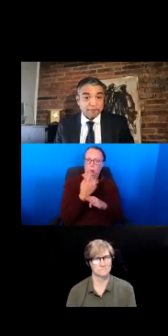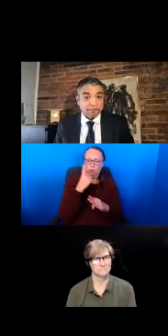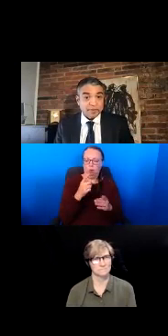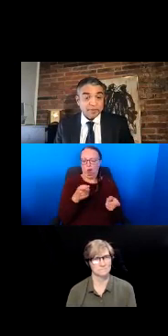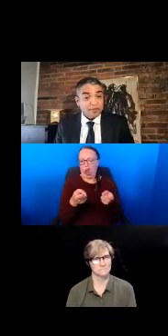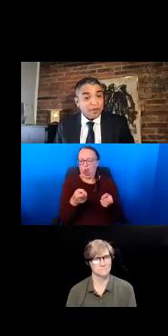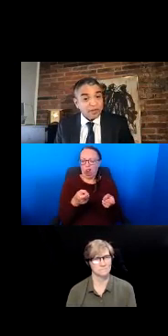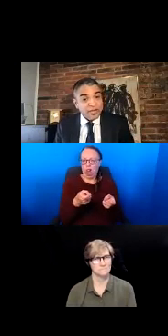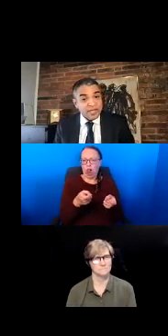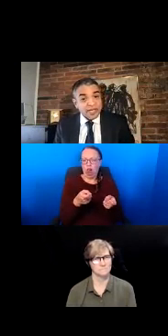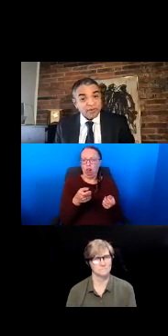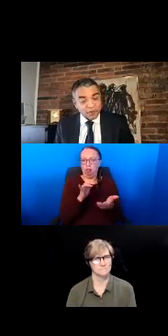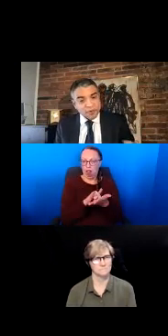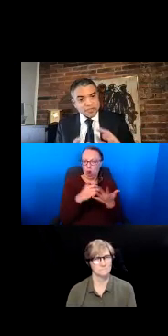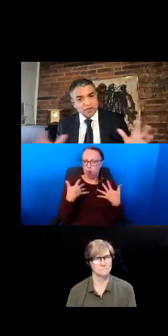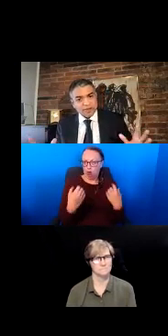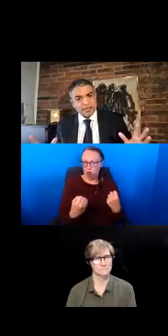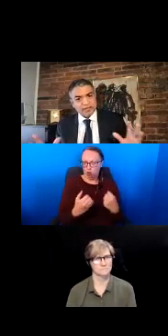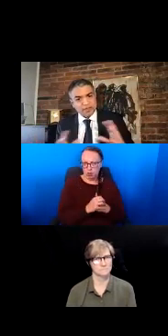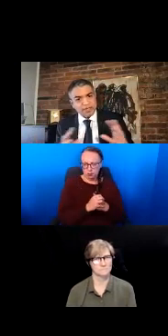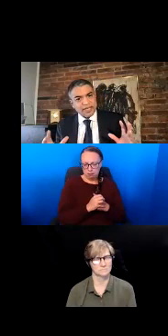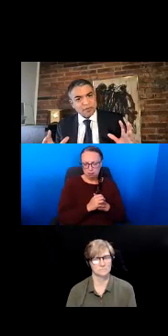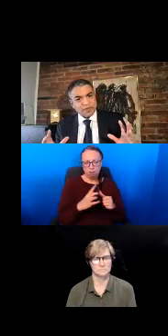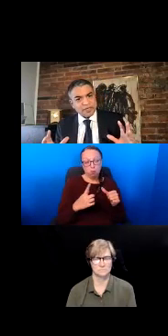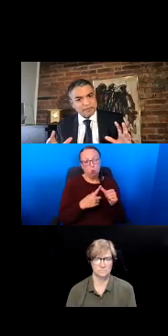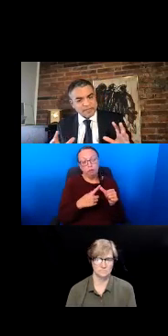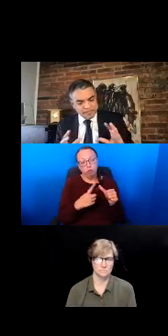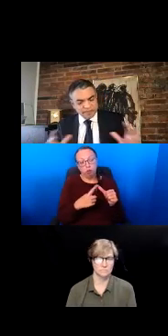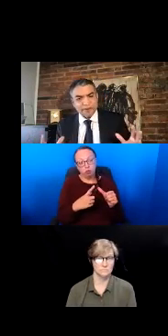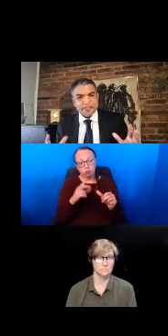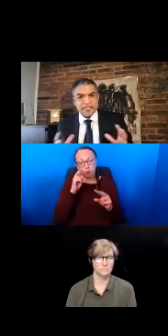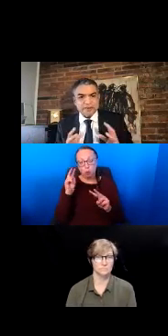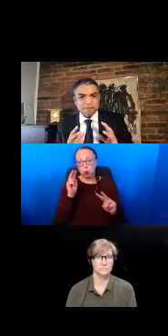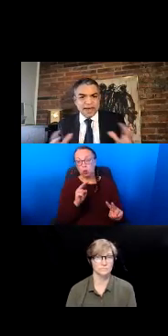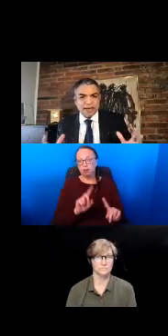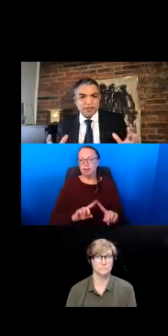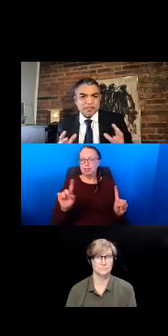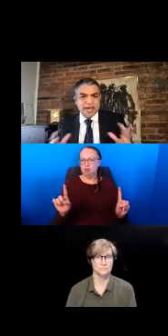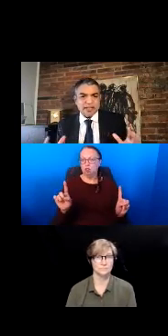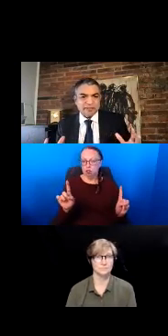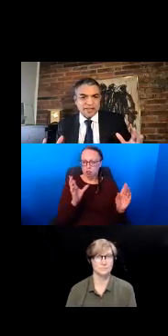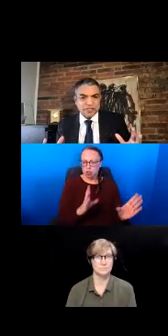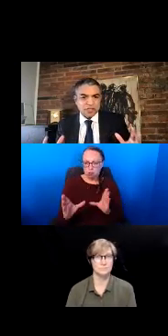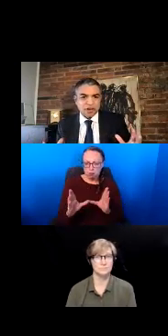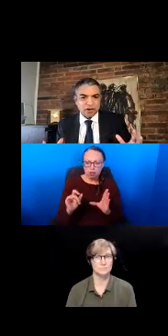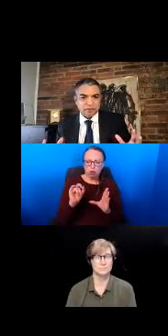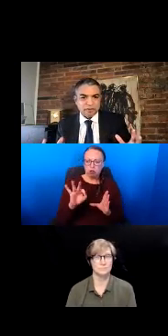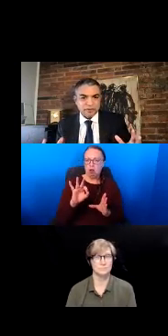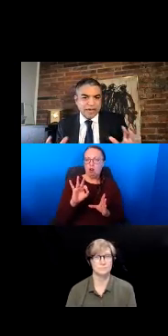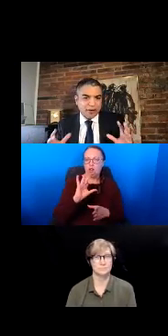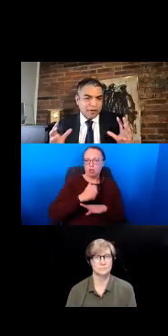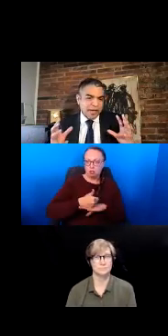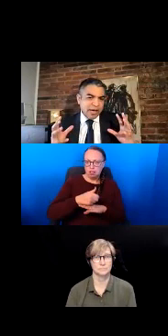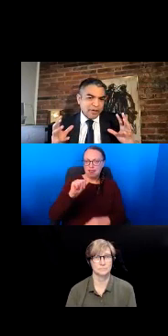recovery? Well, first we could start by looking at what the difference in patterns of activation are.